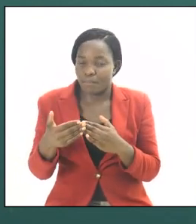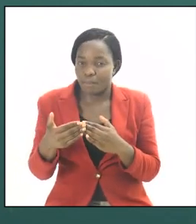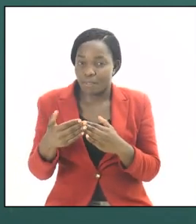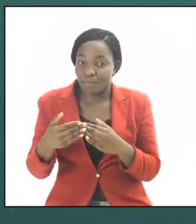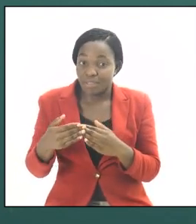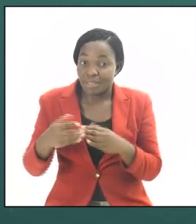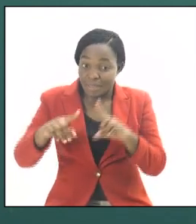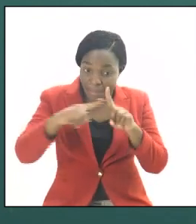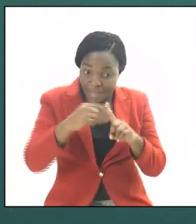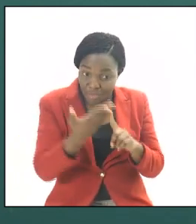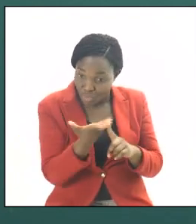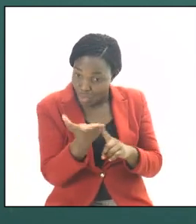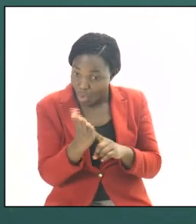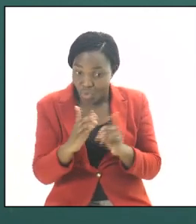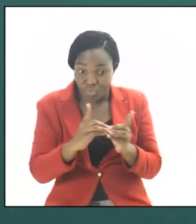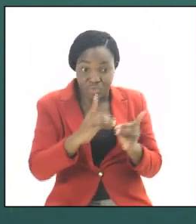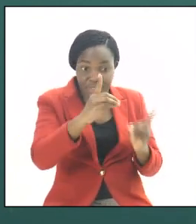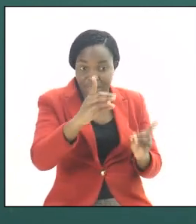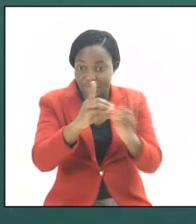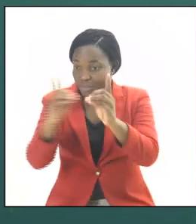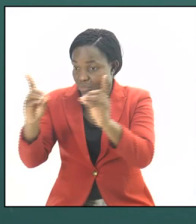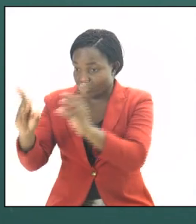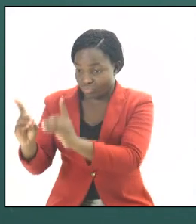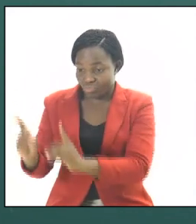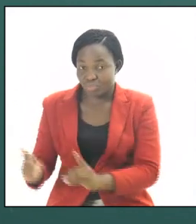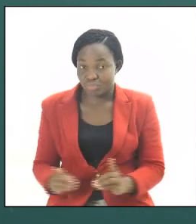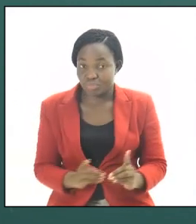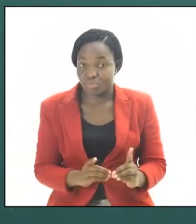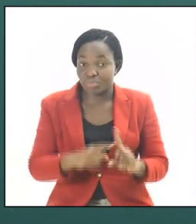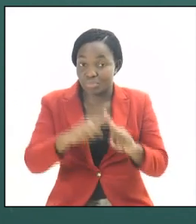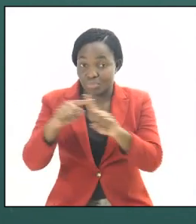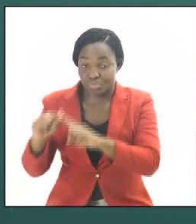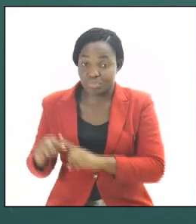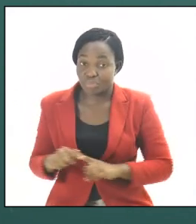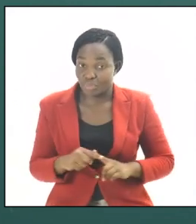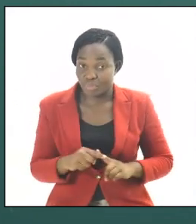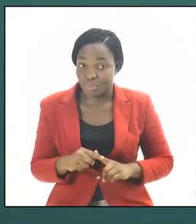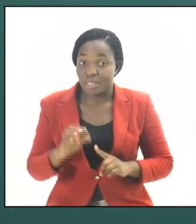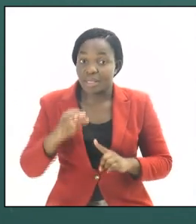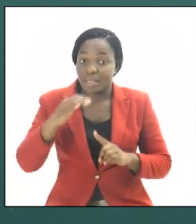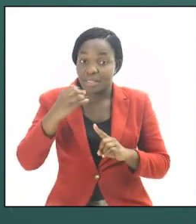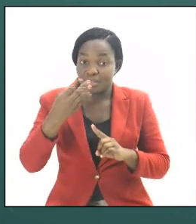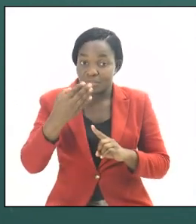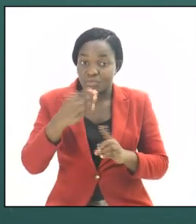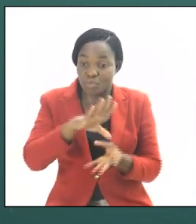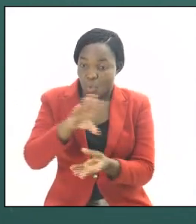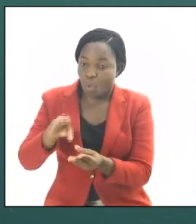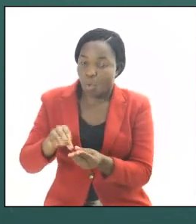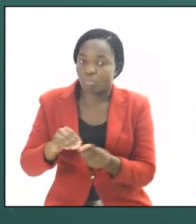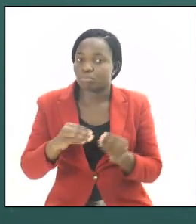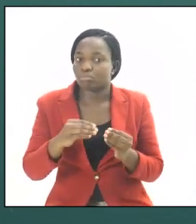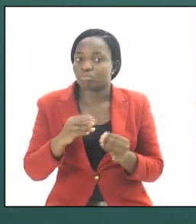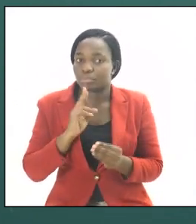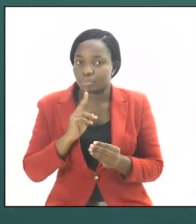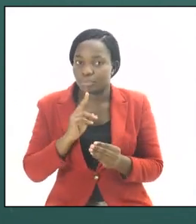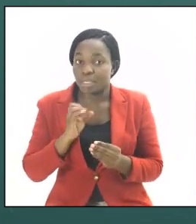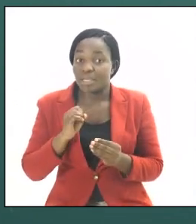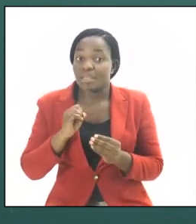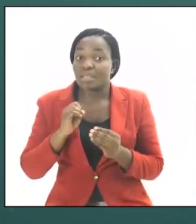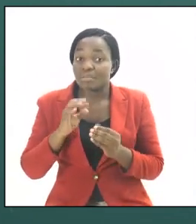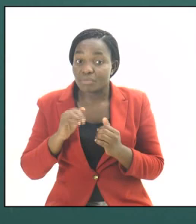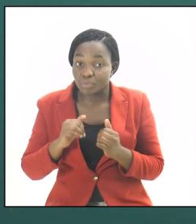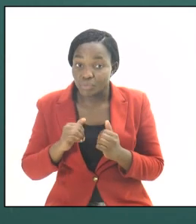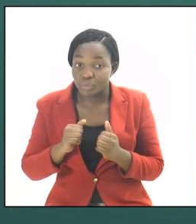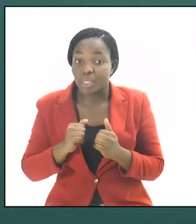up all the distances you covered, which will give you the total perimeter. When you move along a